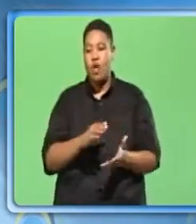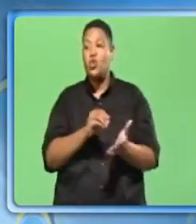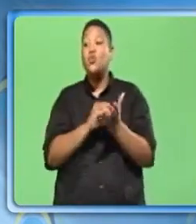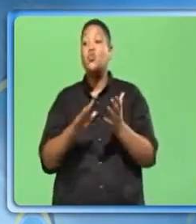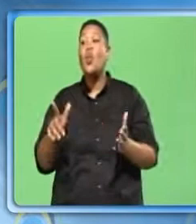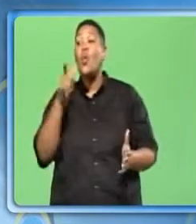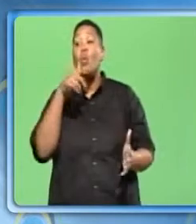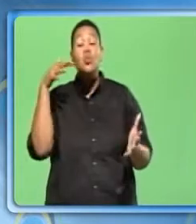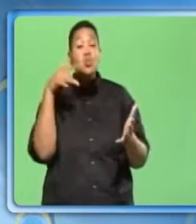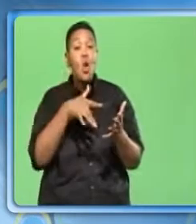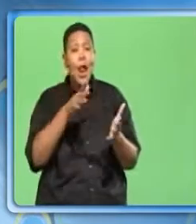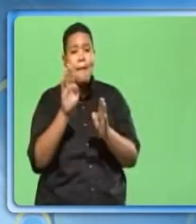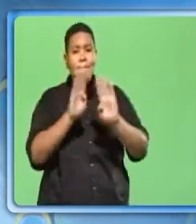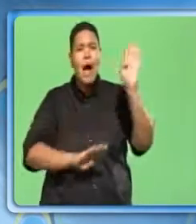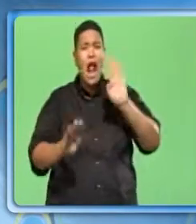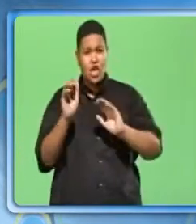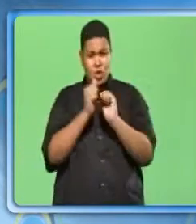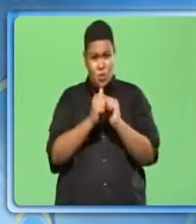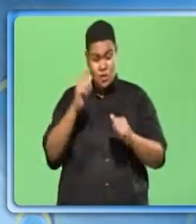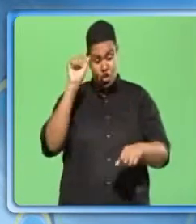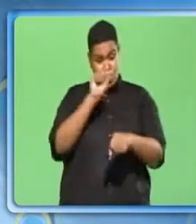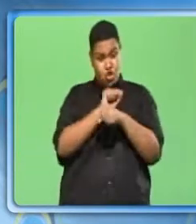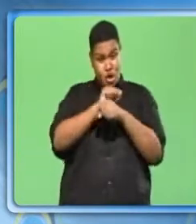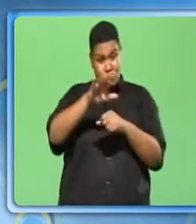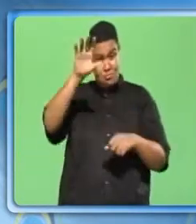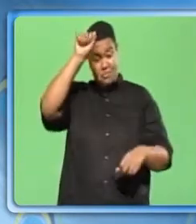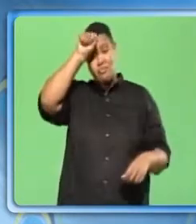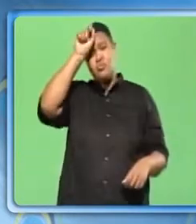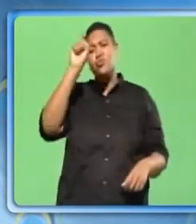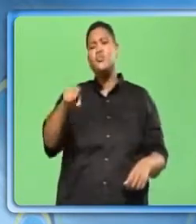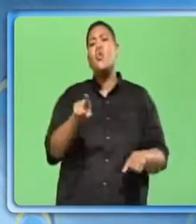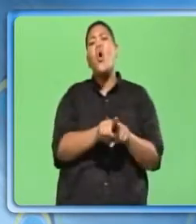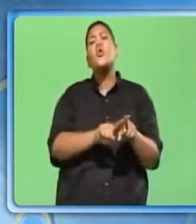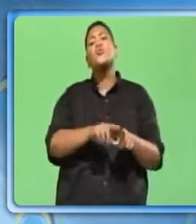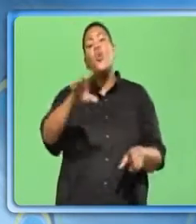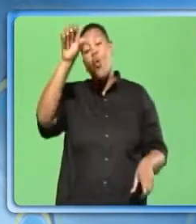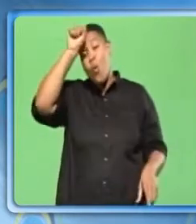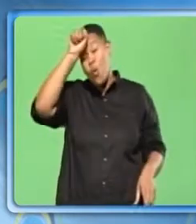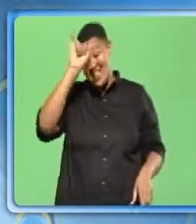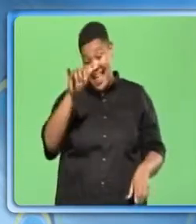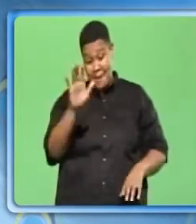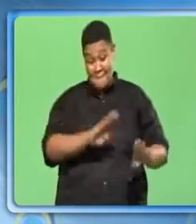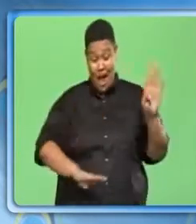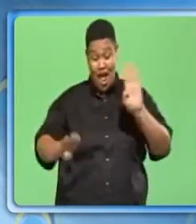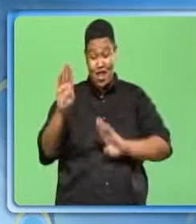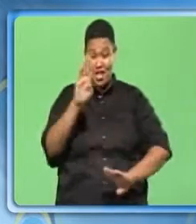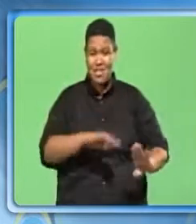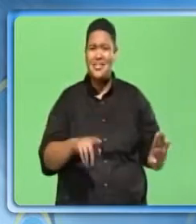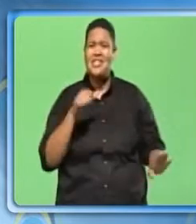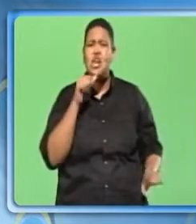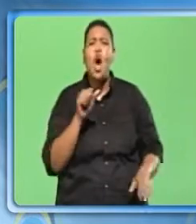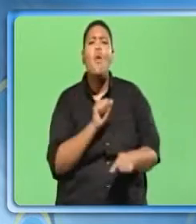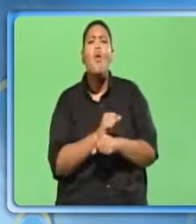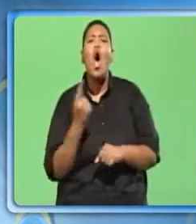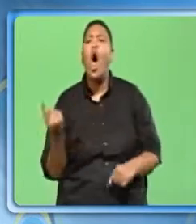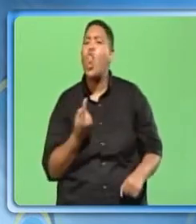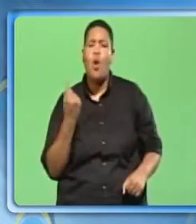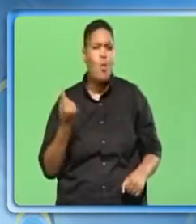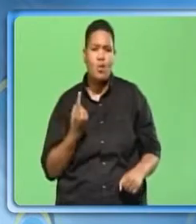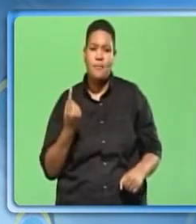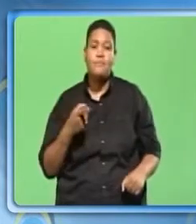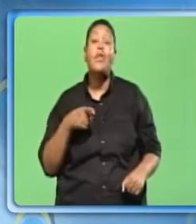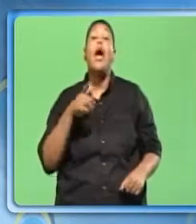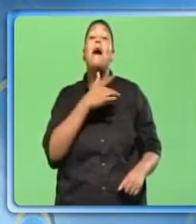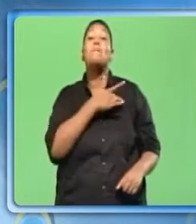Students who study biology with a career in mind should also bear in mind that biology does not work alone